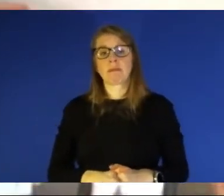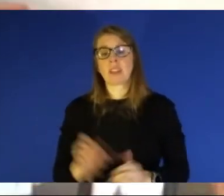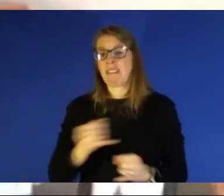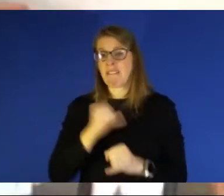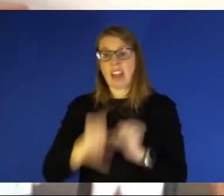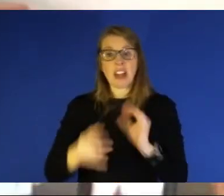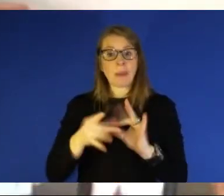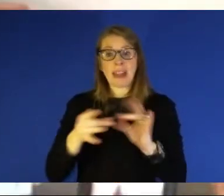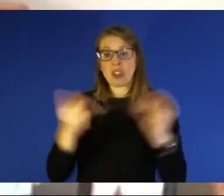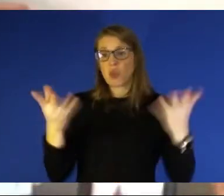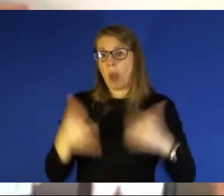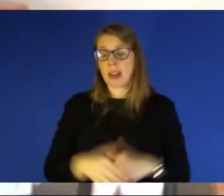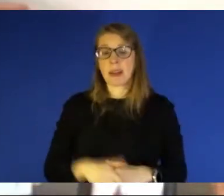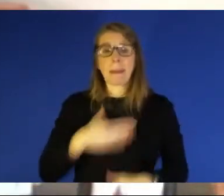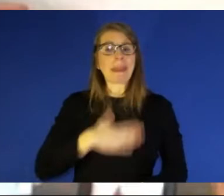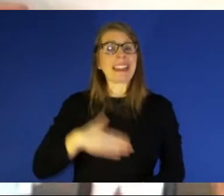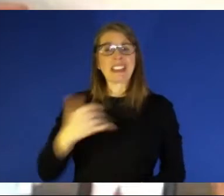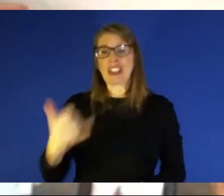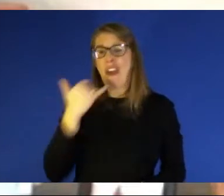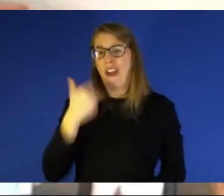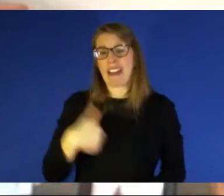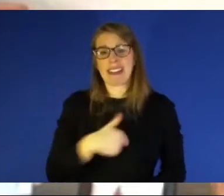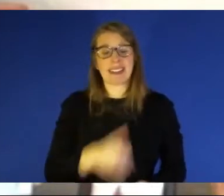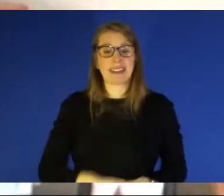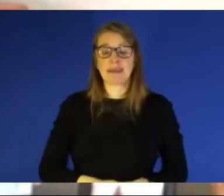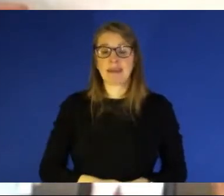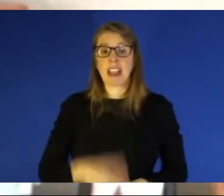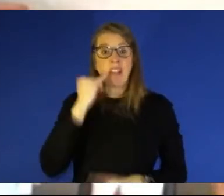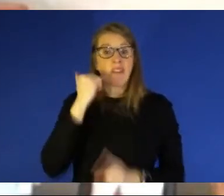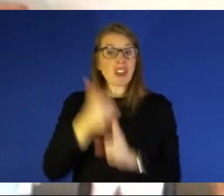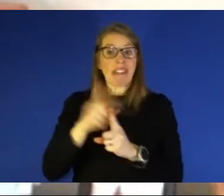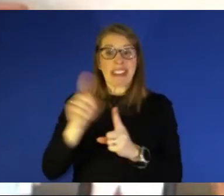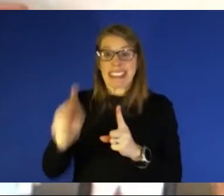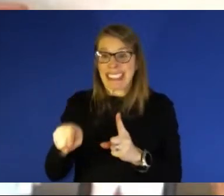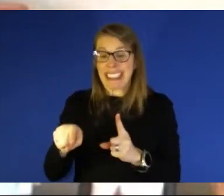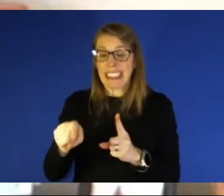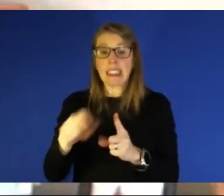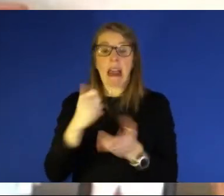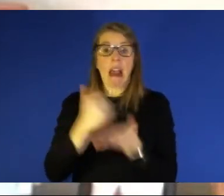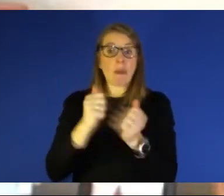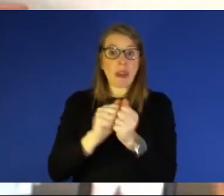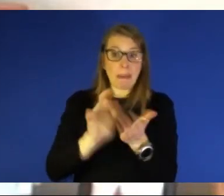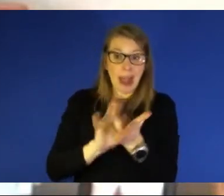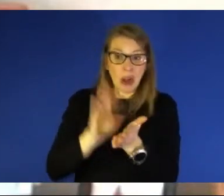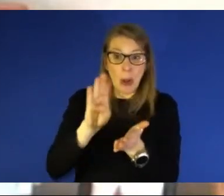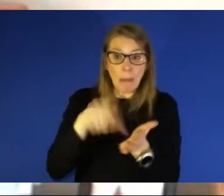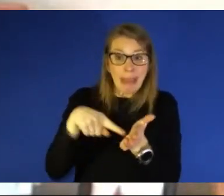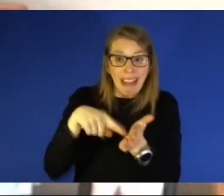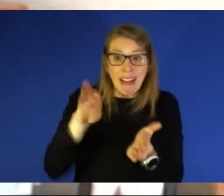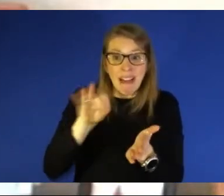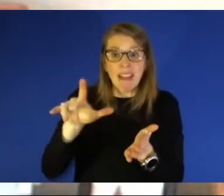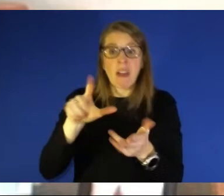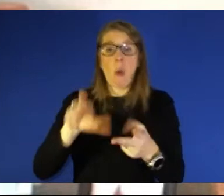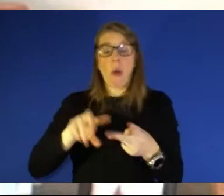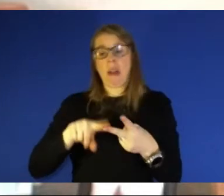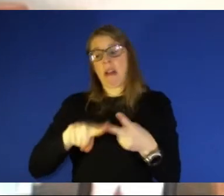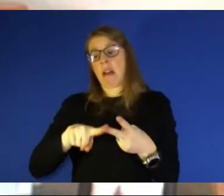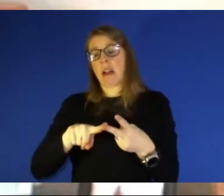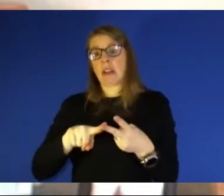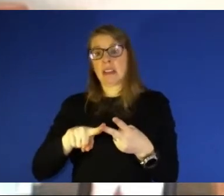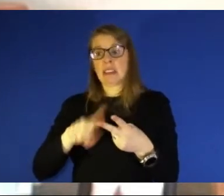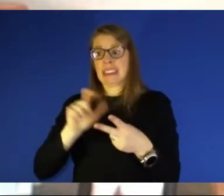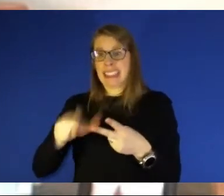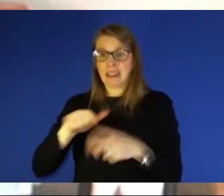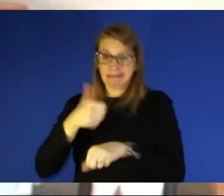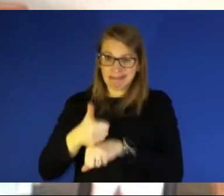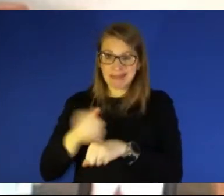is, please call us. If you're in need with help with your medical bill, if you're in need trying to secure insurance coverage, or